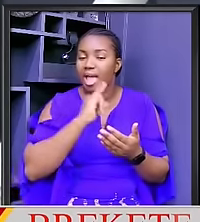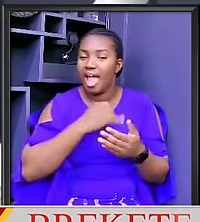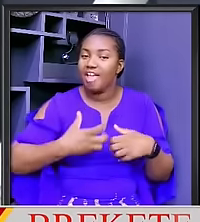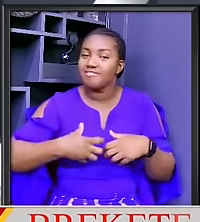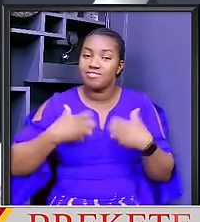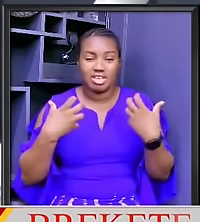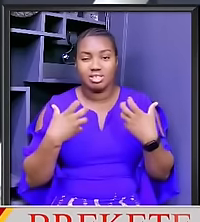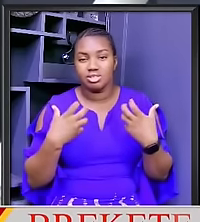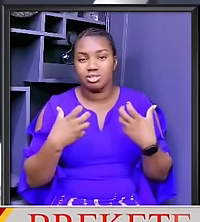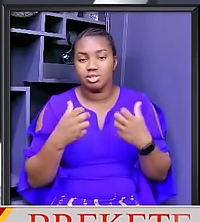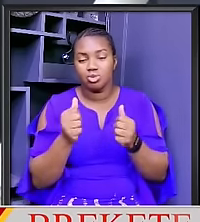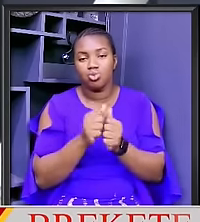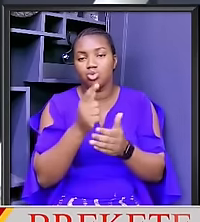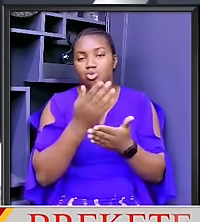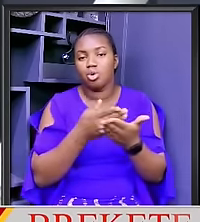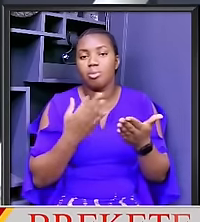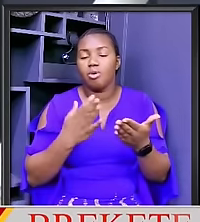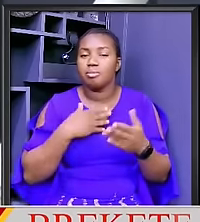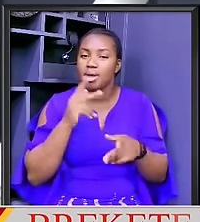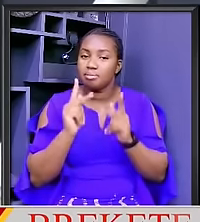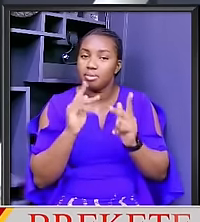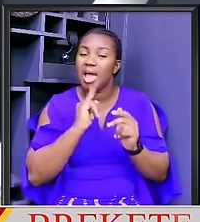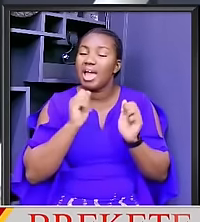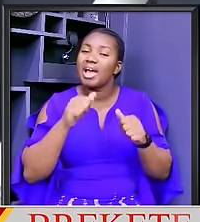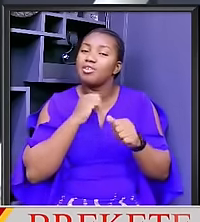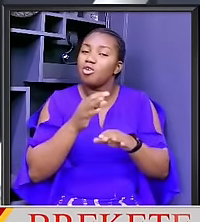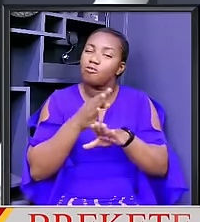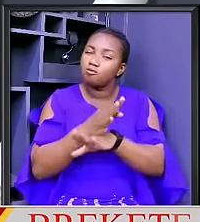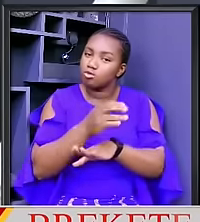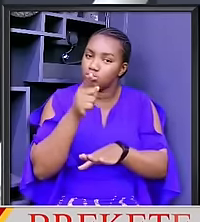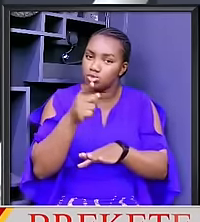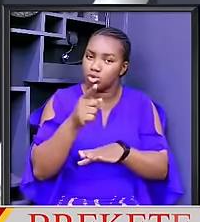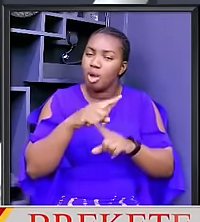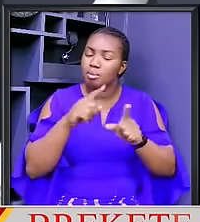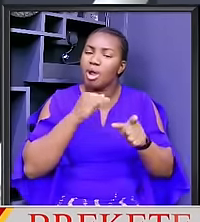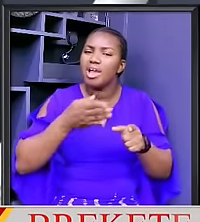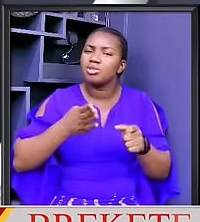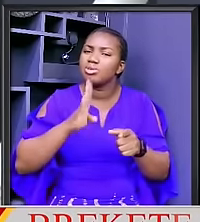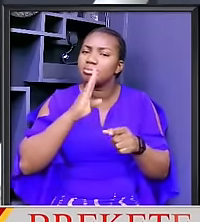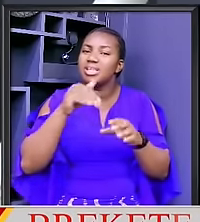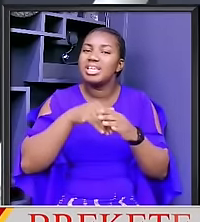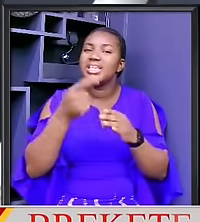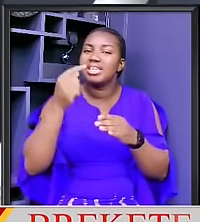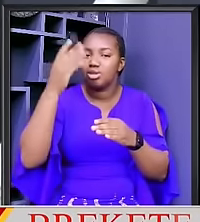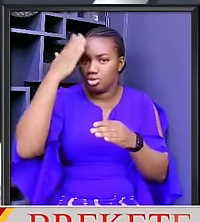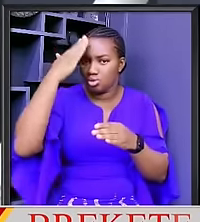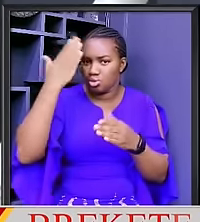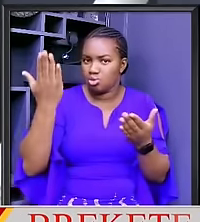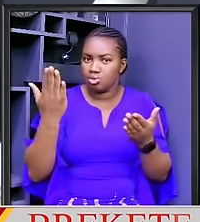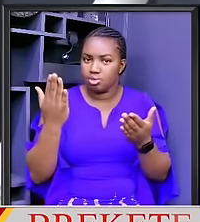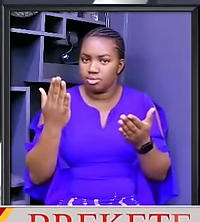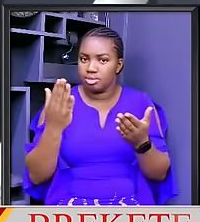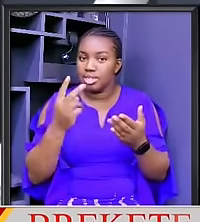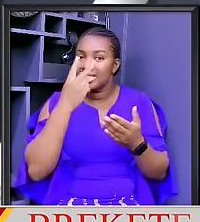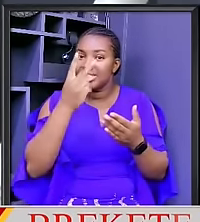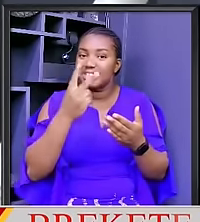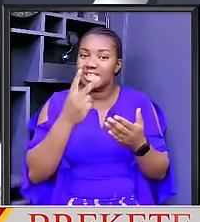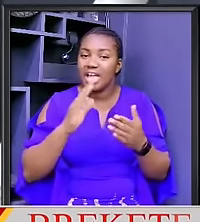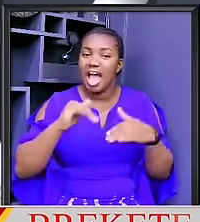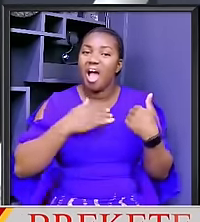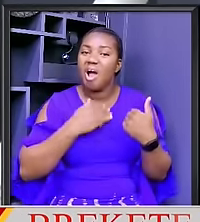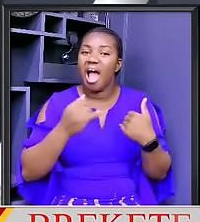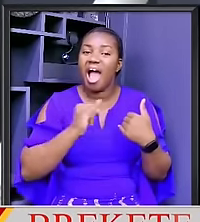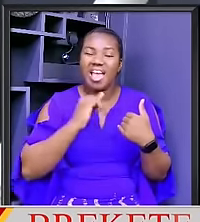I cannot force you. Yes, sir. But I should be in the know. It will say I see how I can't they sound